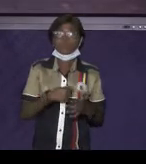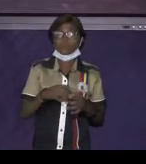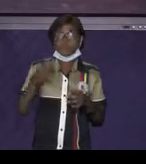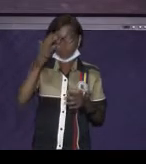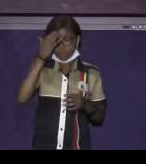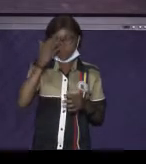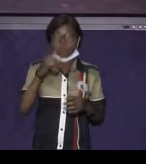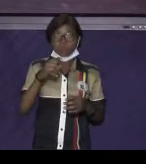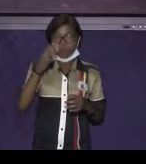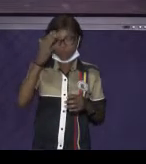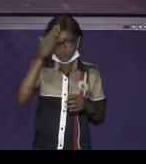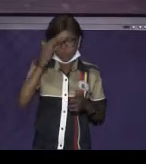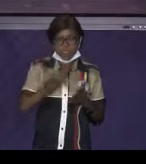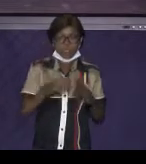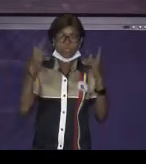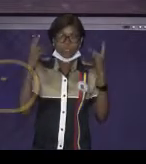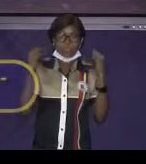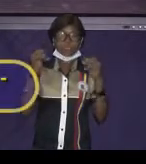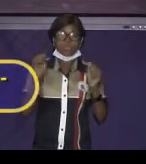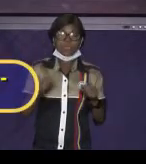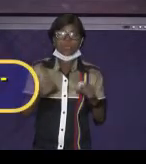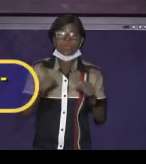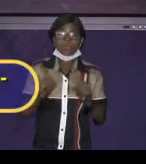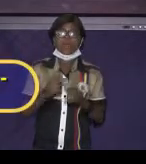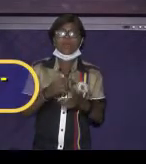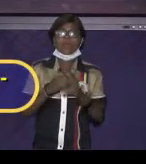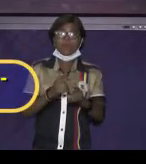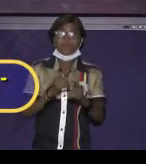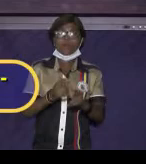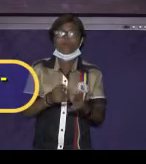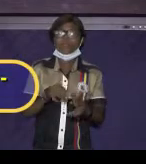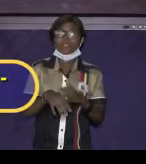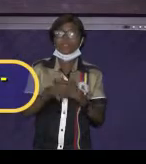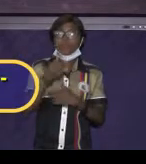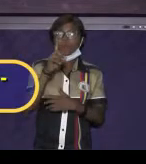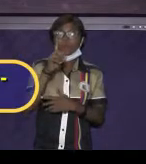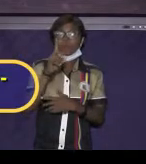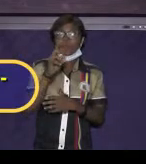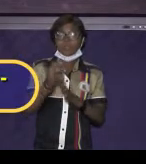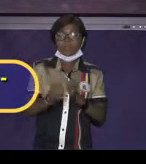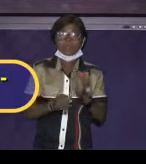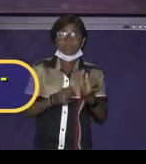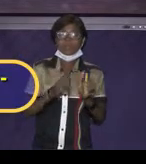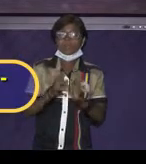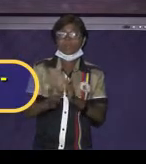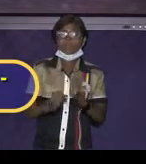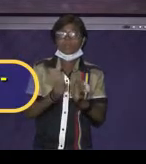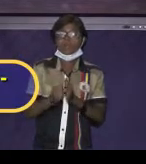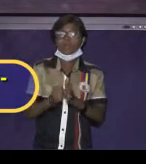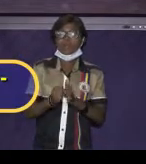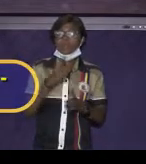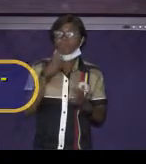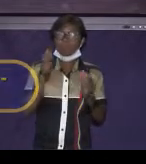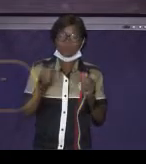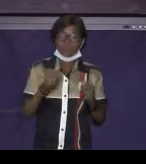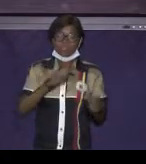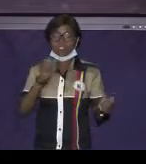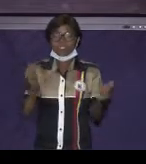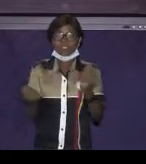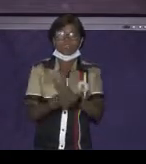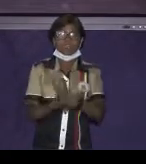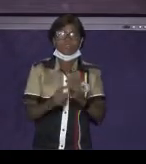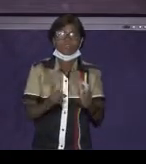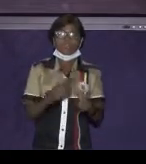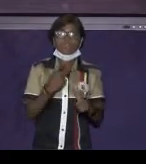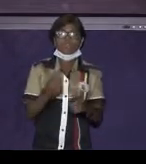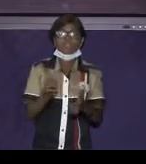the rabbit can run 8 meters in 1 second, and we want to find kilometers per hour. So we need to change this 1 second to 1 hour. That